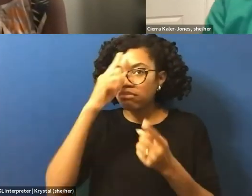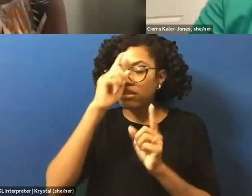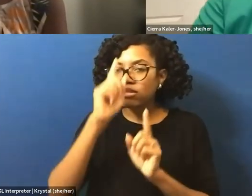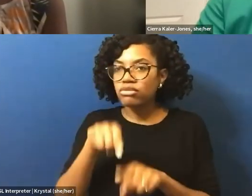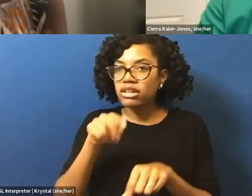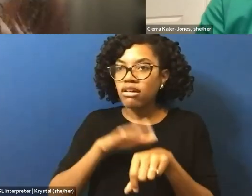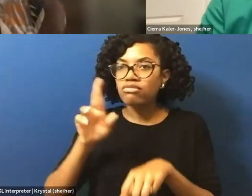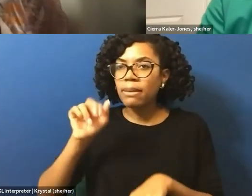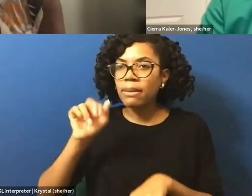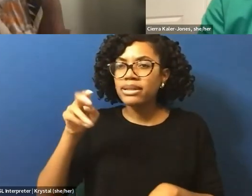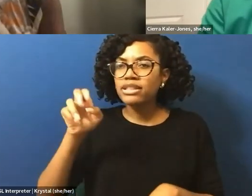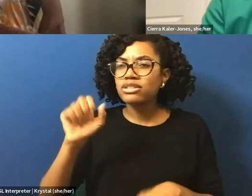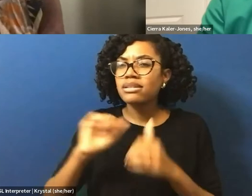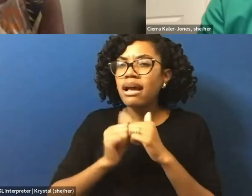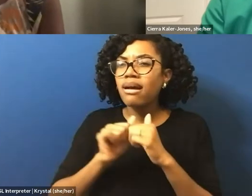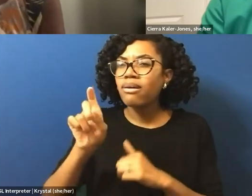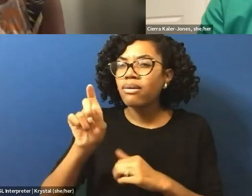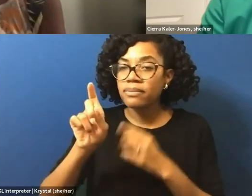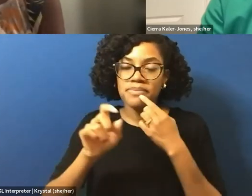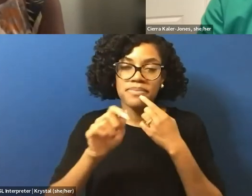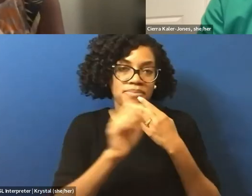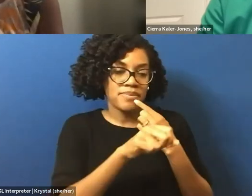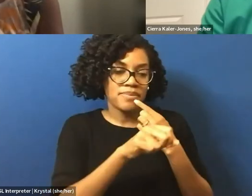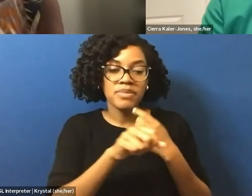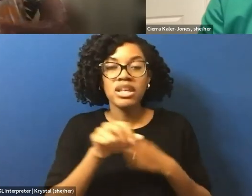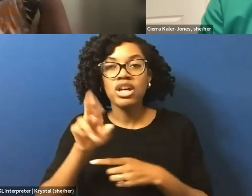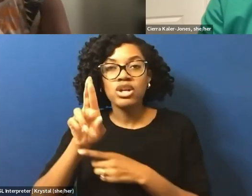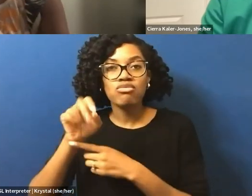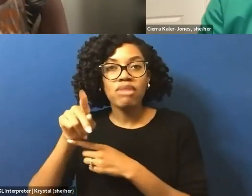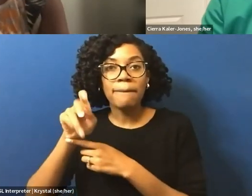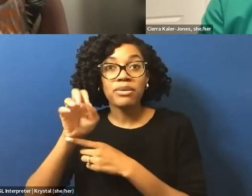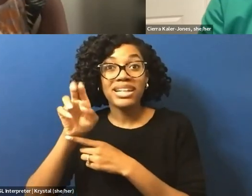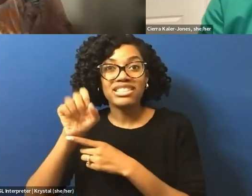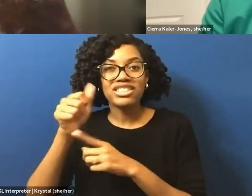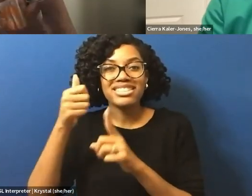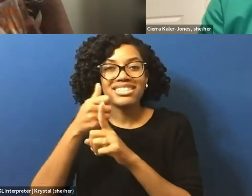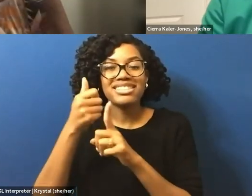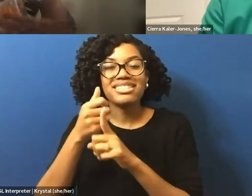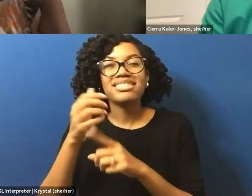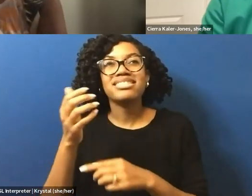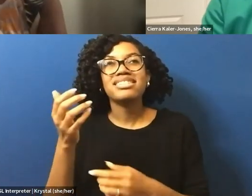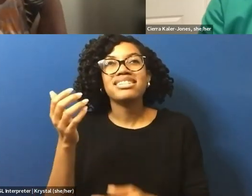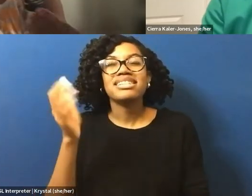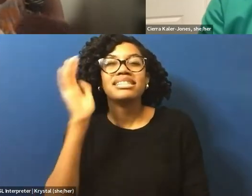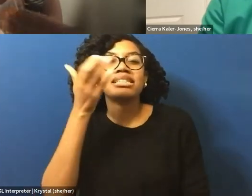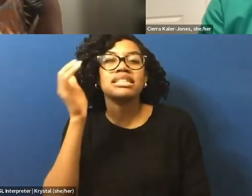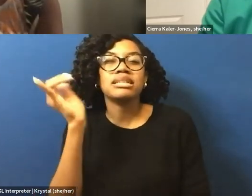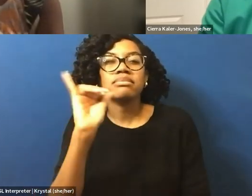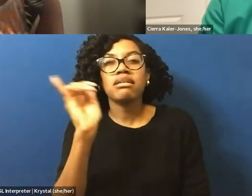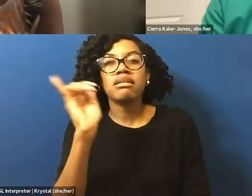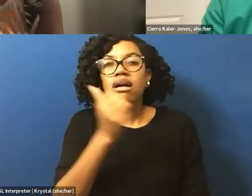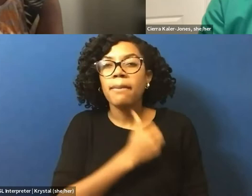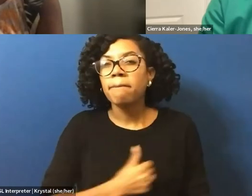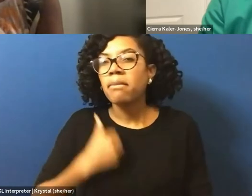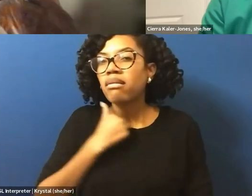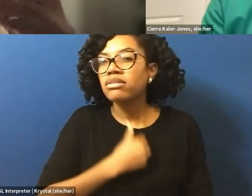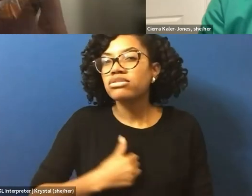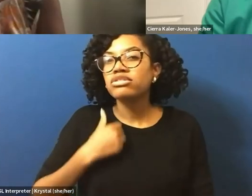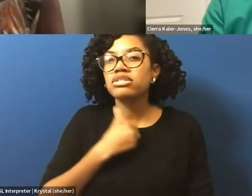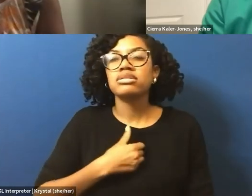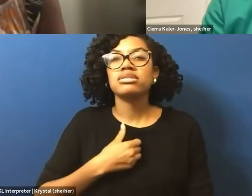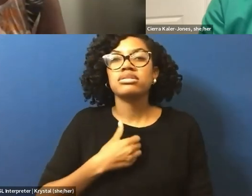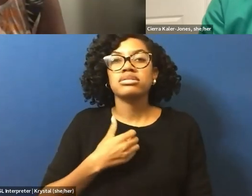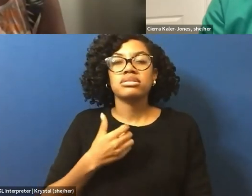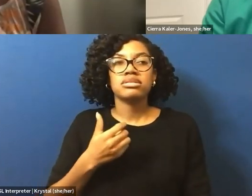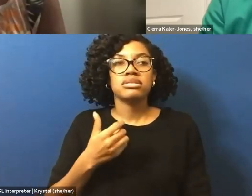as symbolic in the sense that maybe it's an apology or maybe it's a monument or a testament to something. We